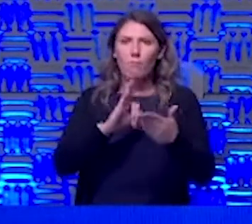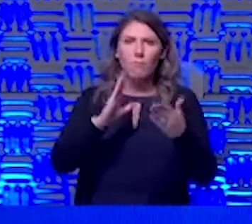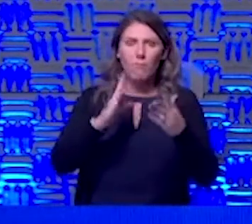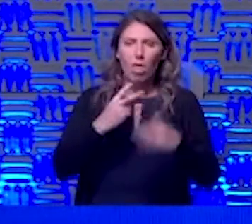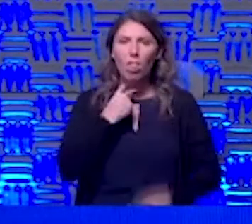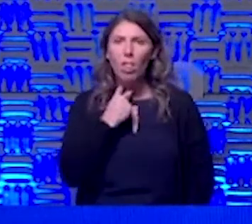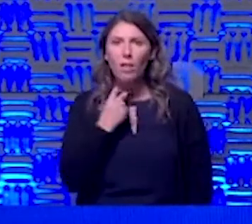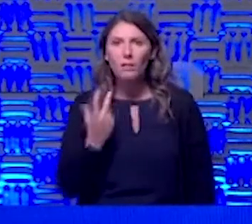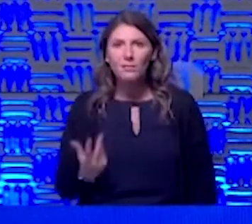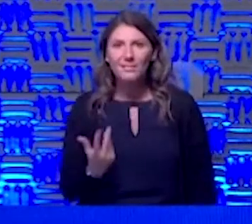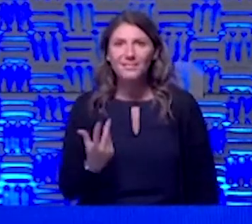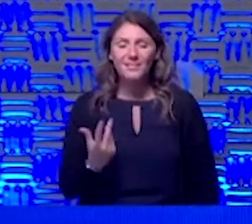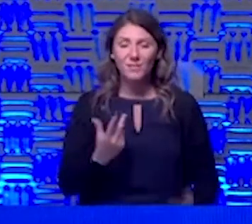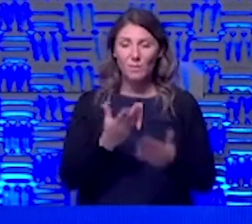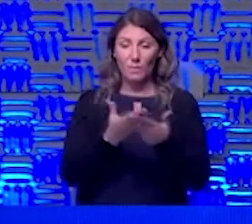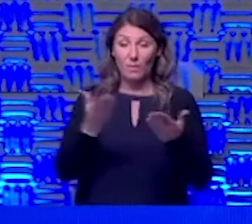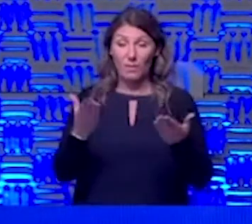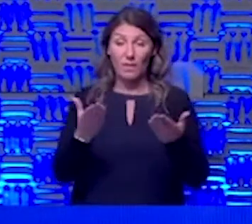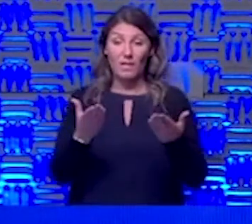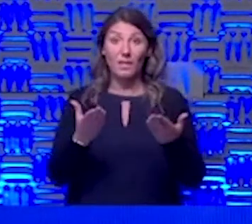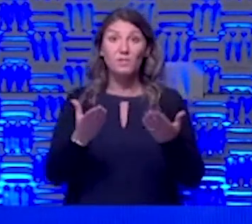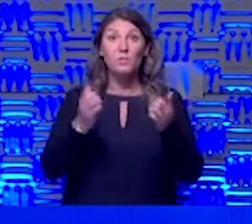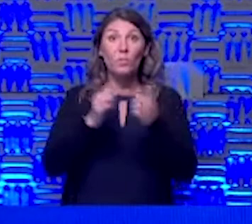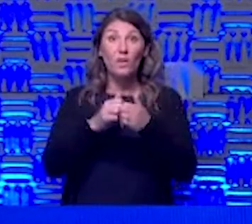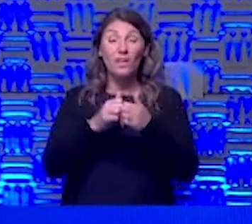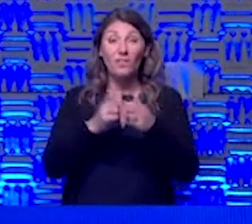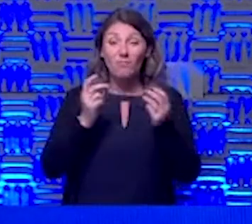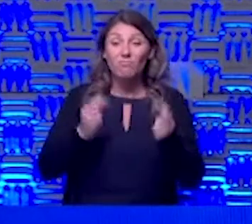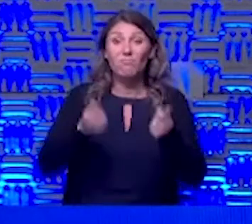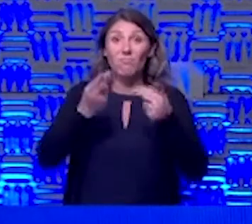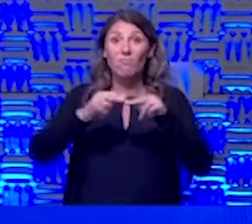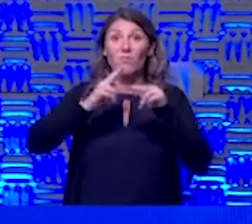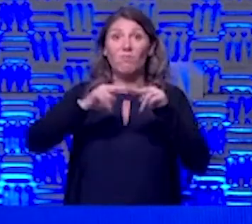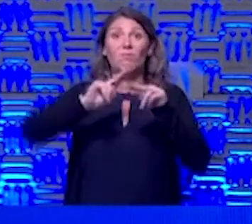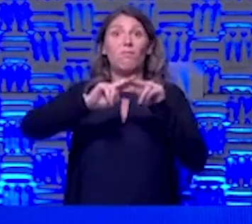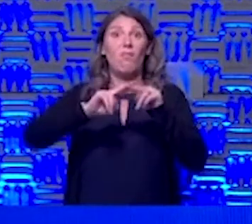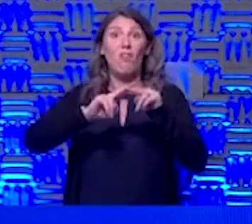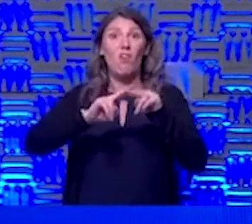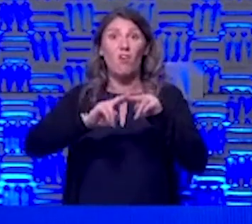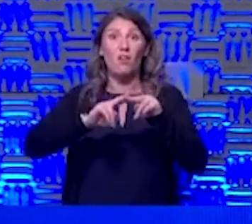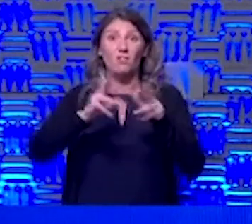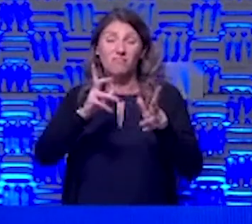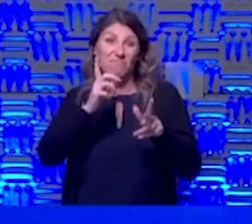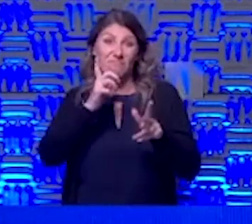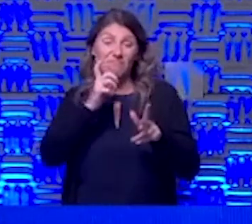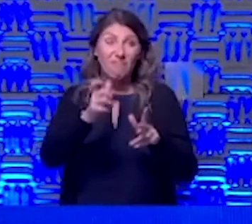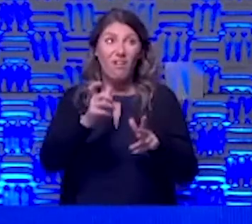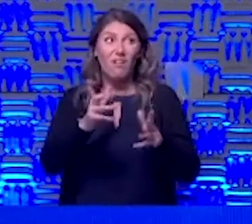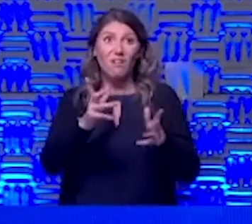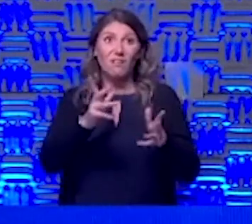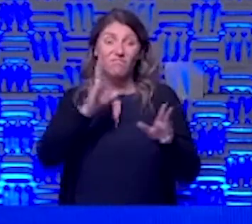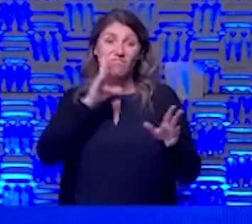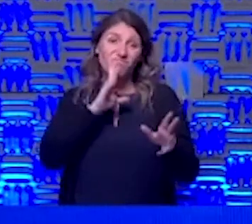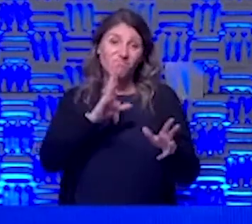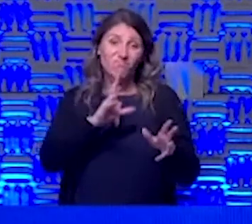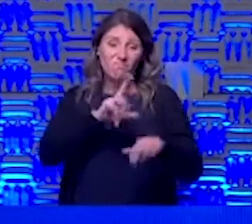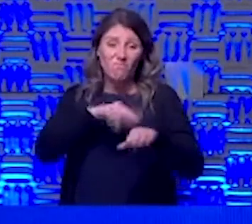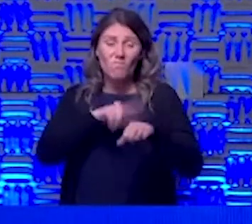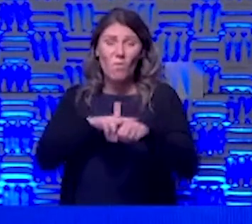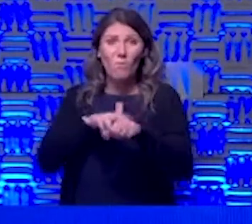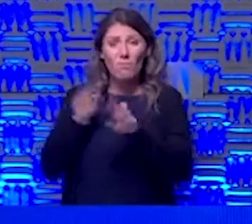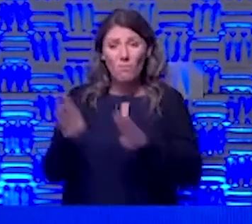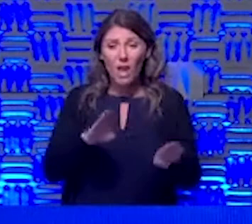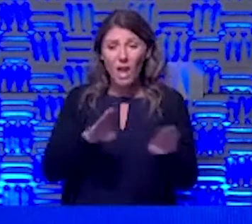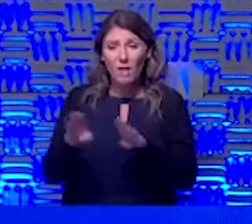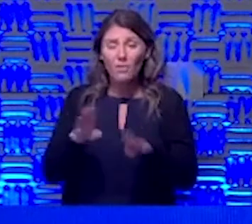is that the things that are driving the rapid increase are reckless behaviors. Now, in a normal way, they're not reckless behaviors, but in this day and age, they